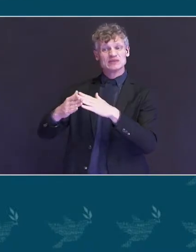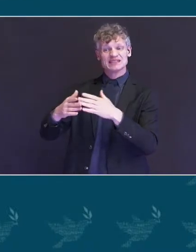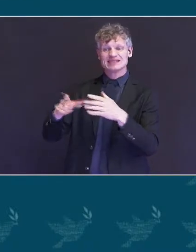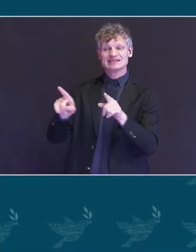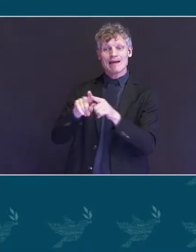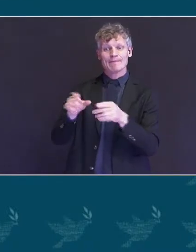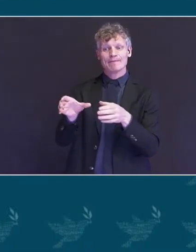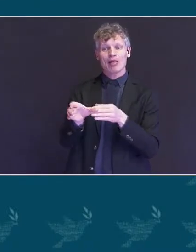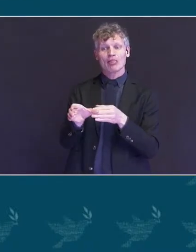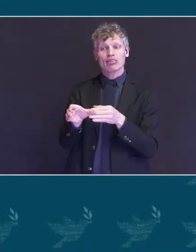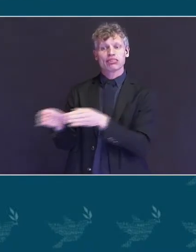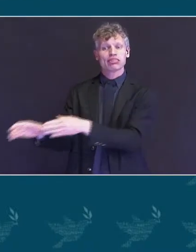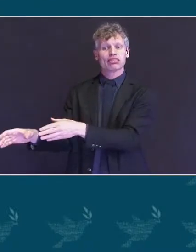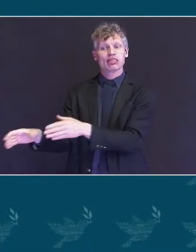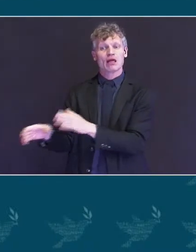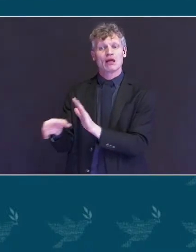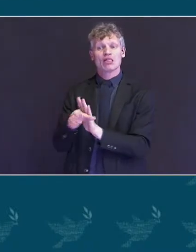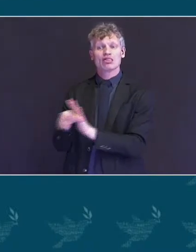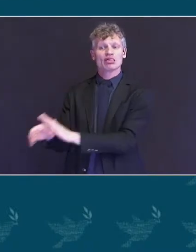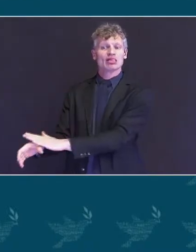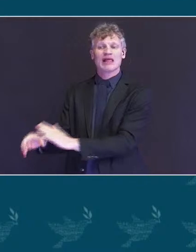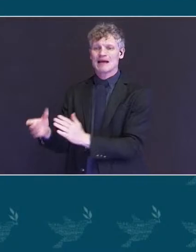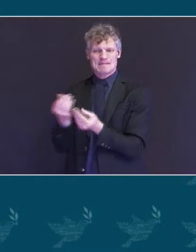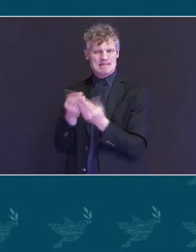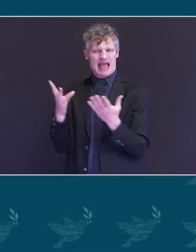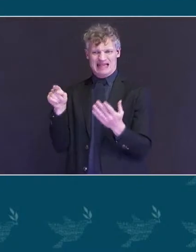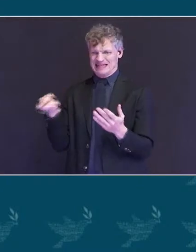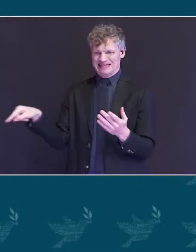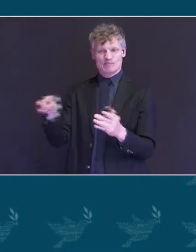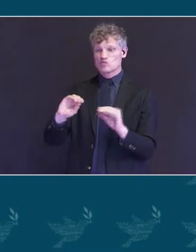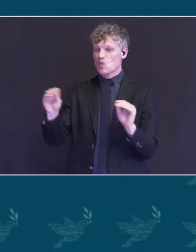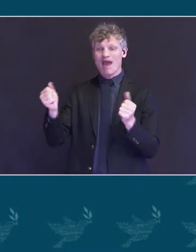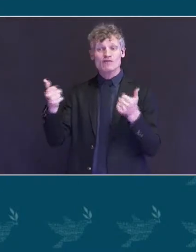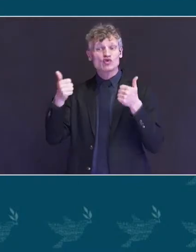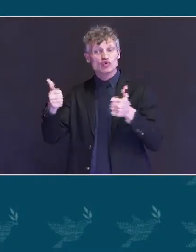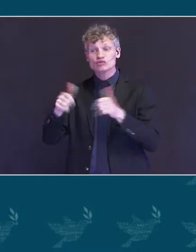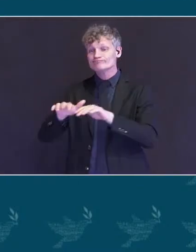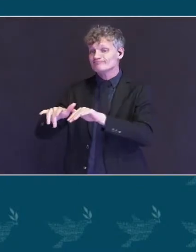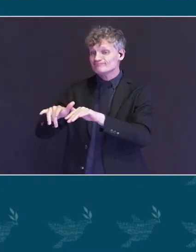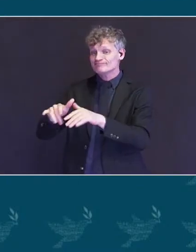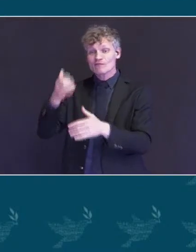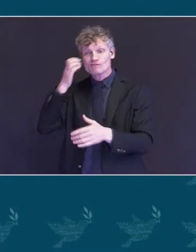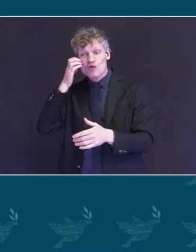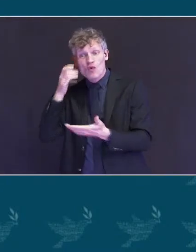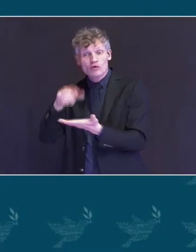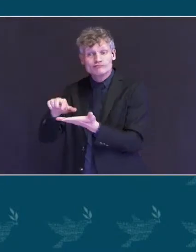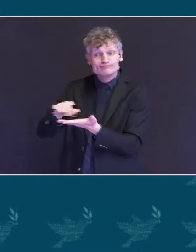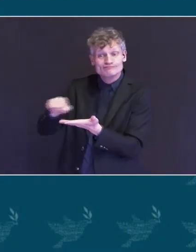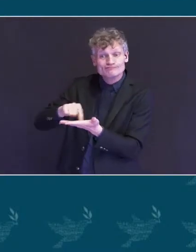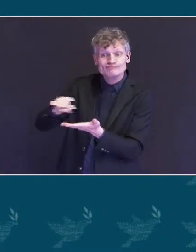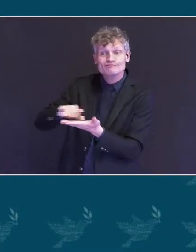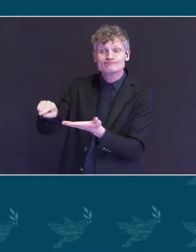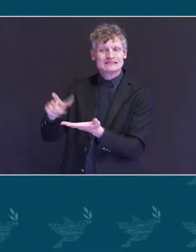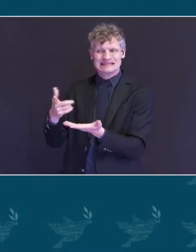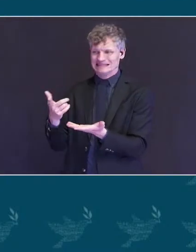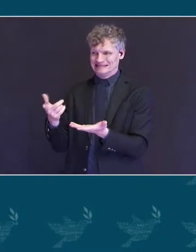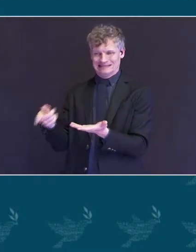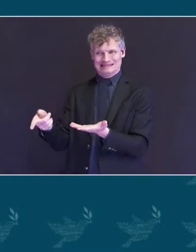learners still lack access to devices, reliable connectivity, and electricity. This is why we cannot overlook the